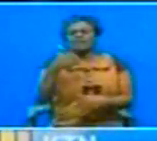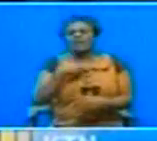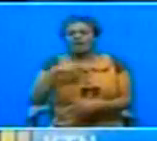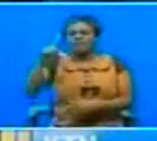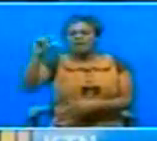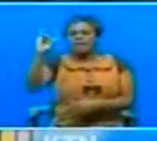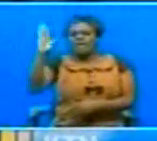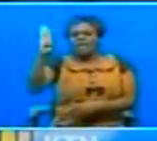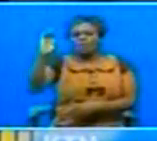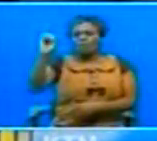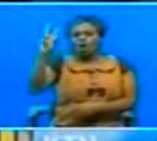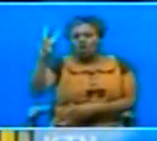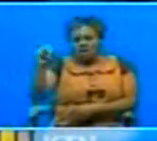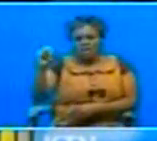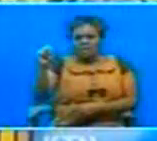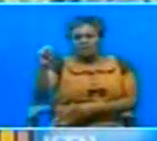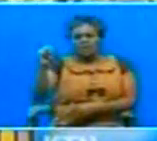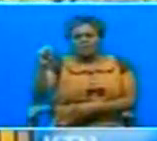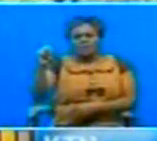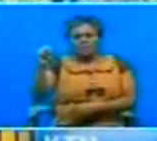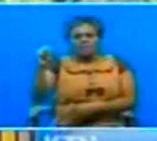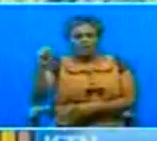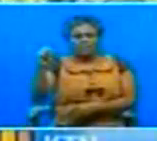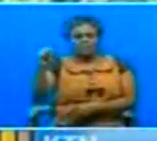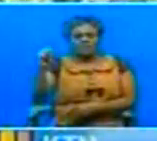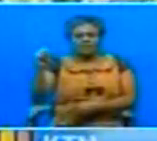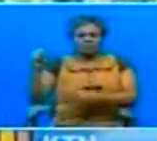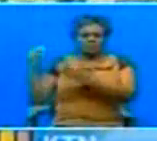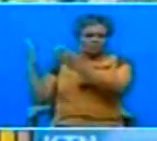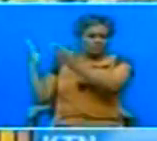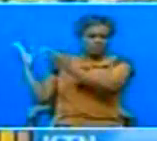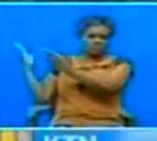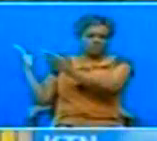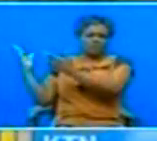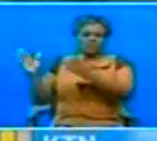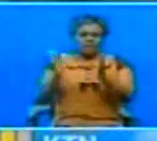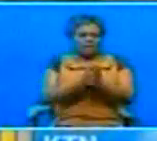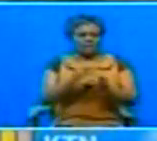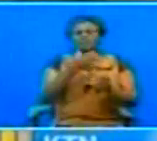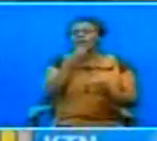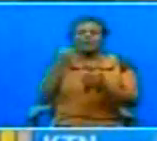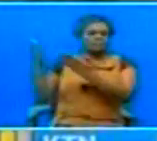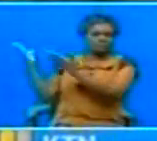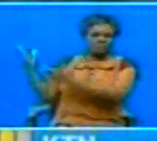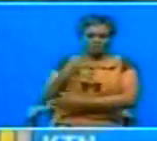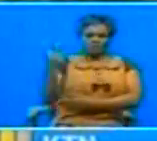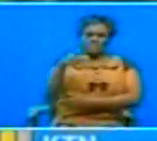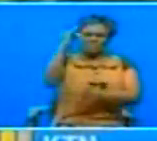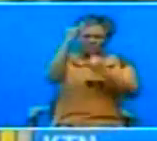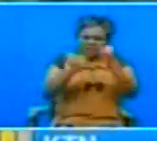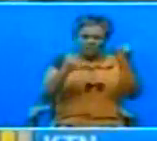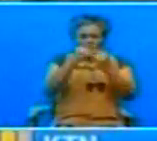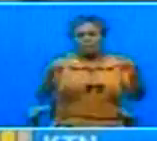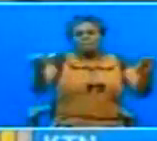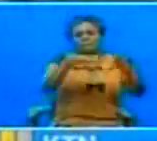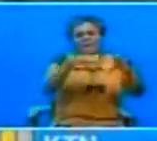other countries, in other areas like Washingishu. Gogo Helen Chipkwon and Mzee Kimining Birgen are the last surviving